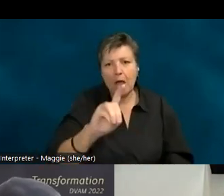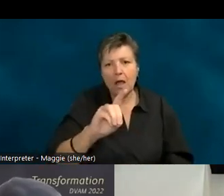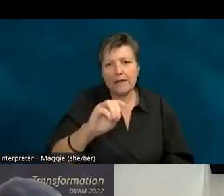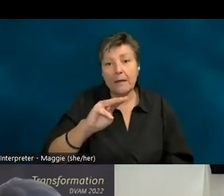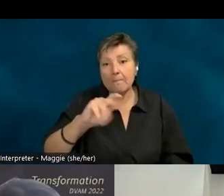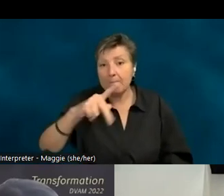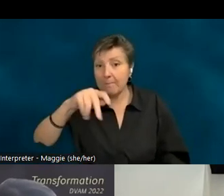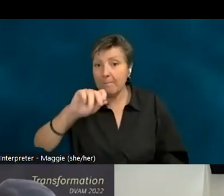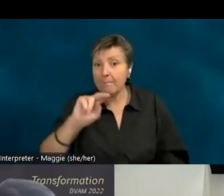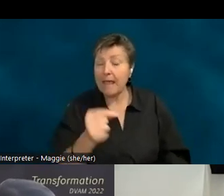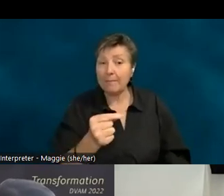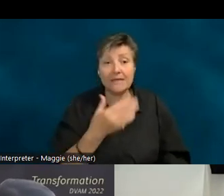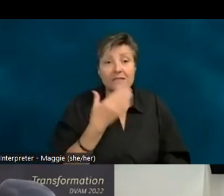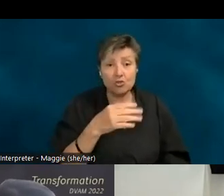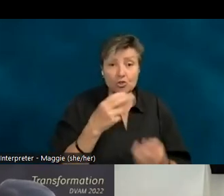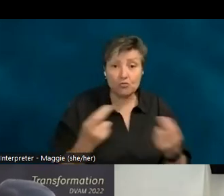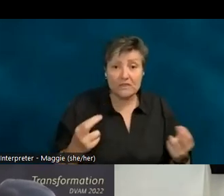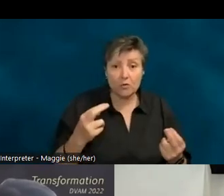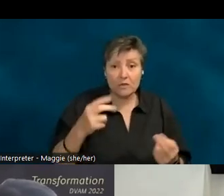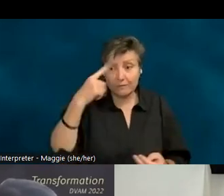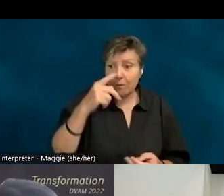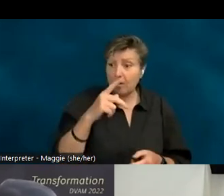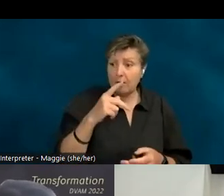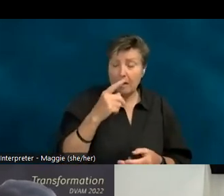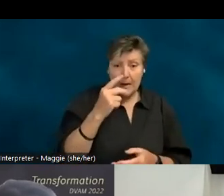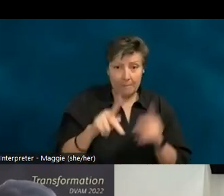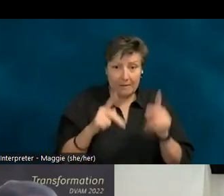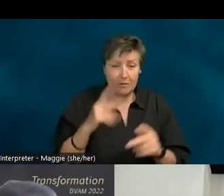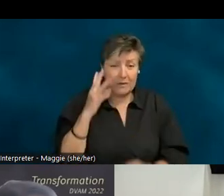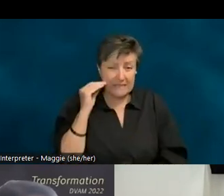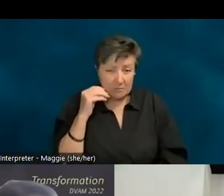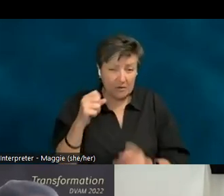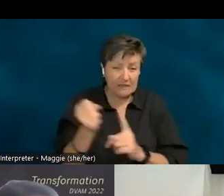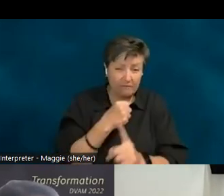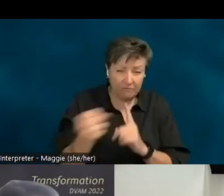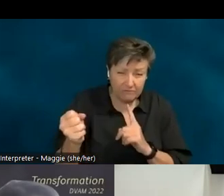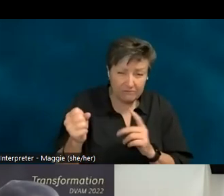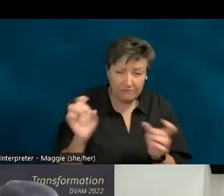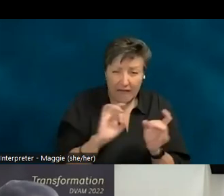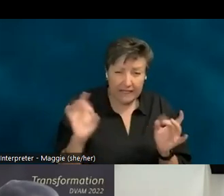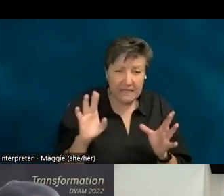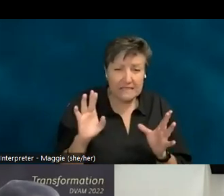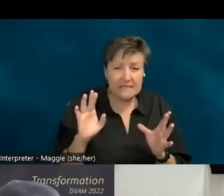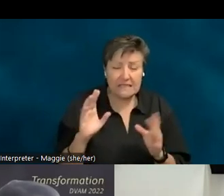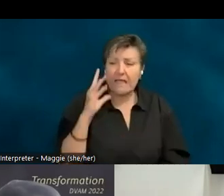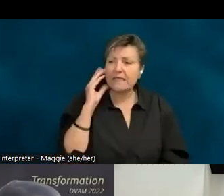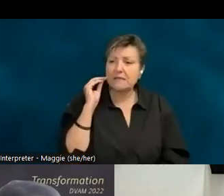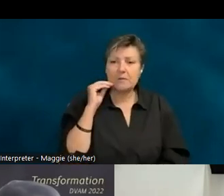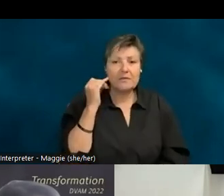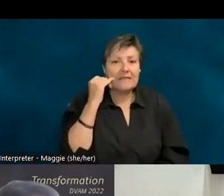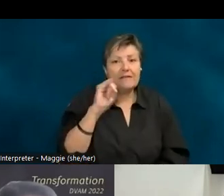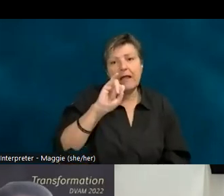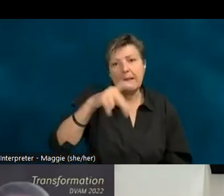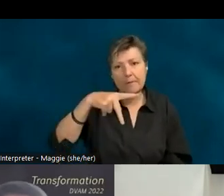on both sides of that. So it can be for folks who have experienced violence and have, experience, whether it be IPV or